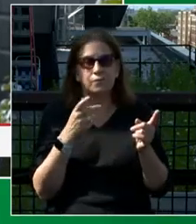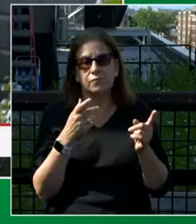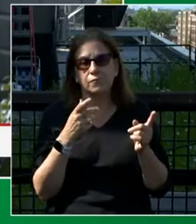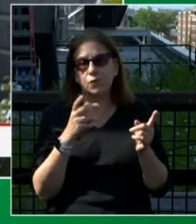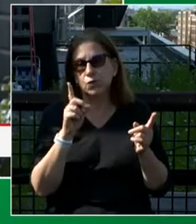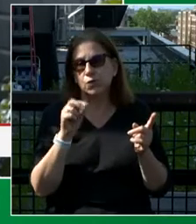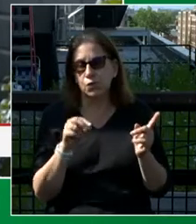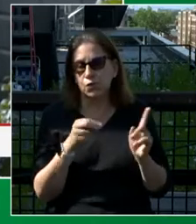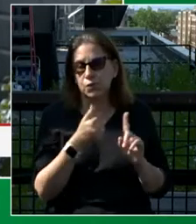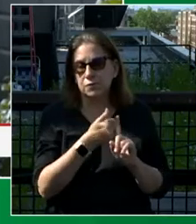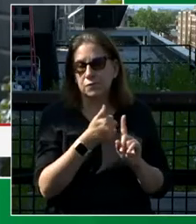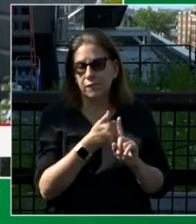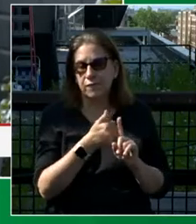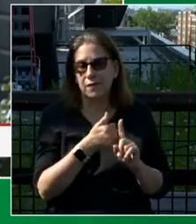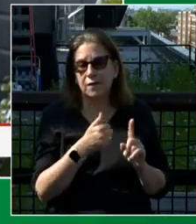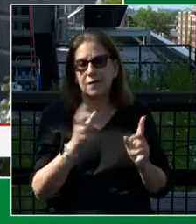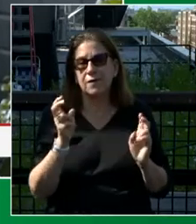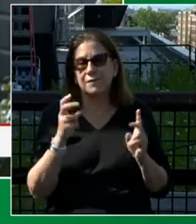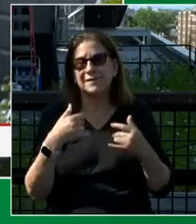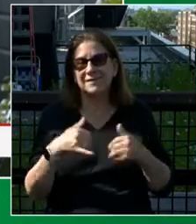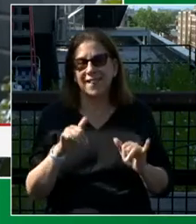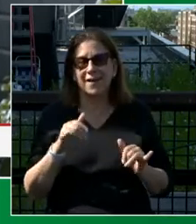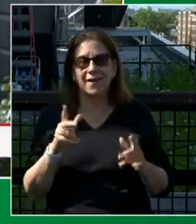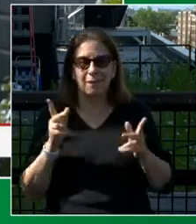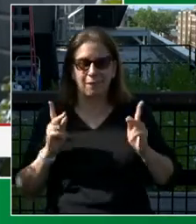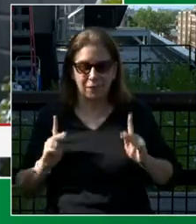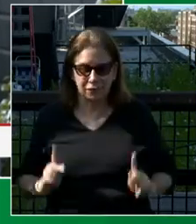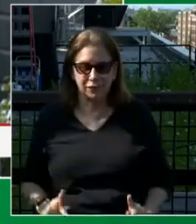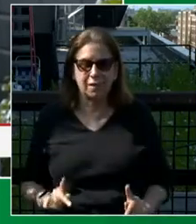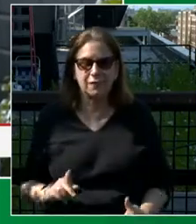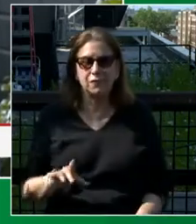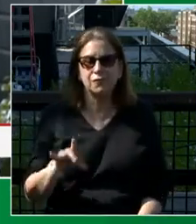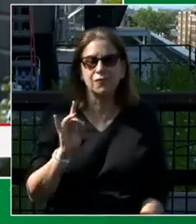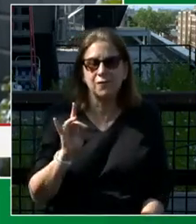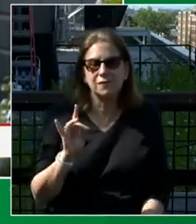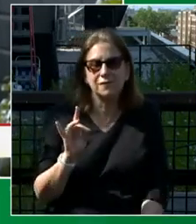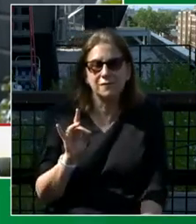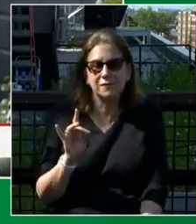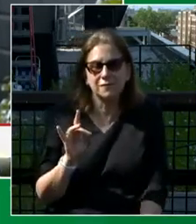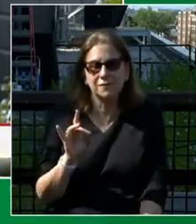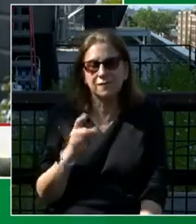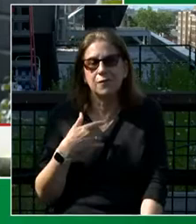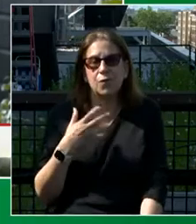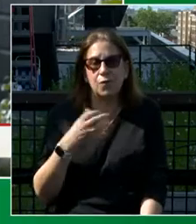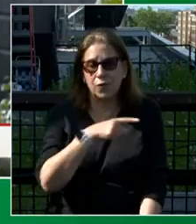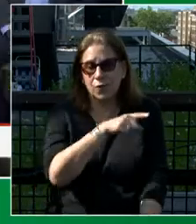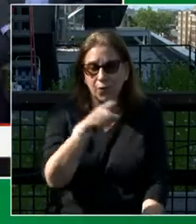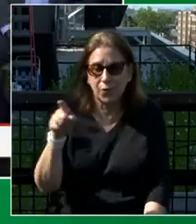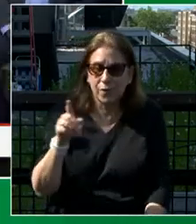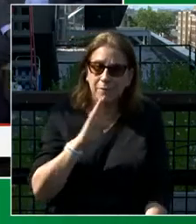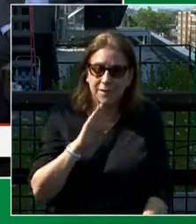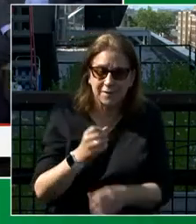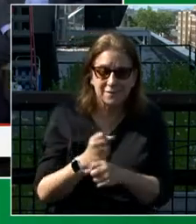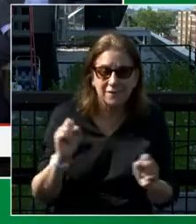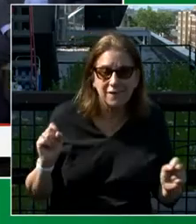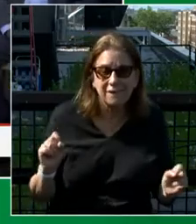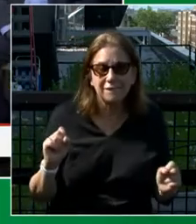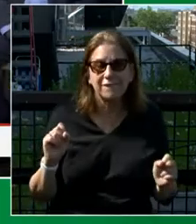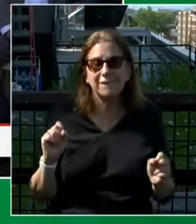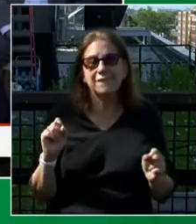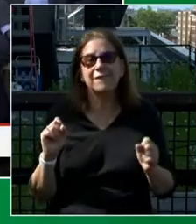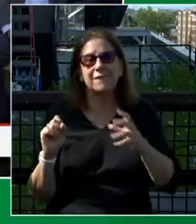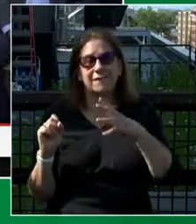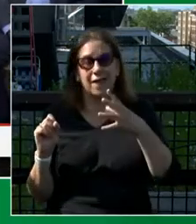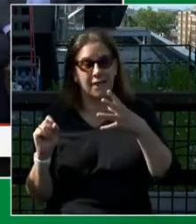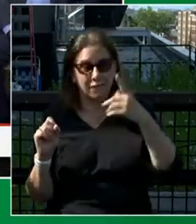ensure that everyone is safe because it is a choice that impacts others as well. I see Samangla shaking her head, and really,